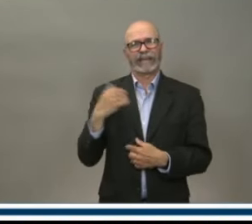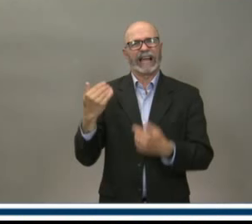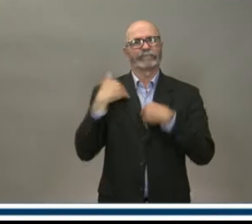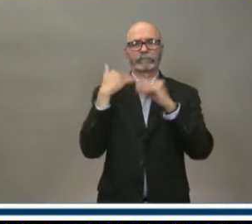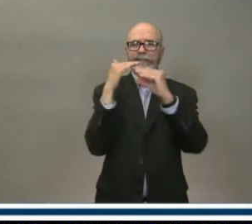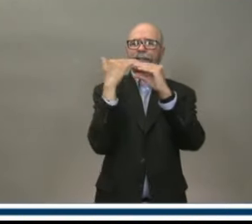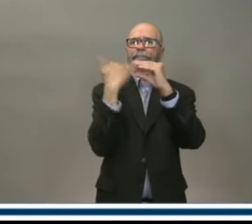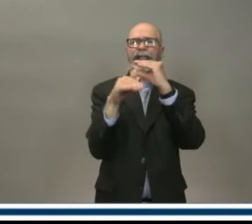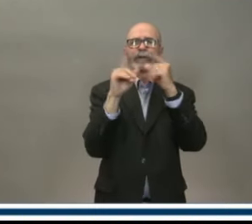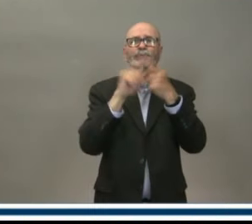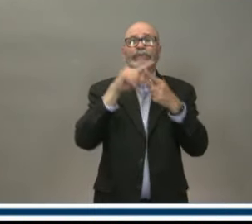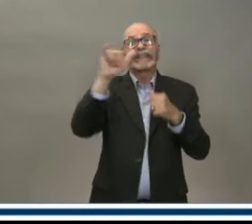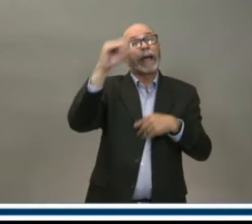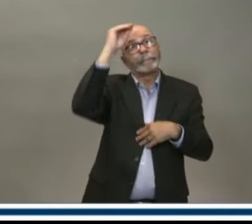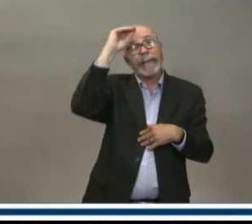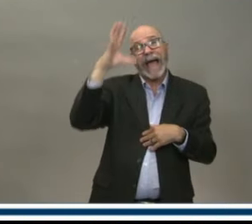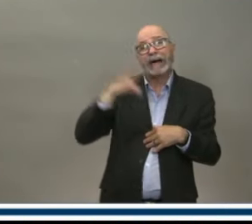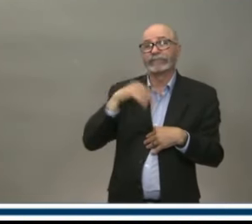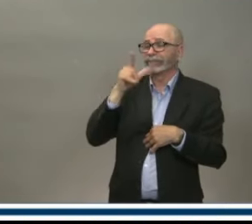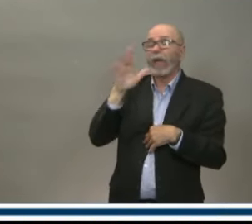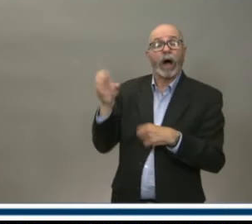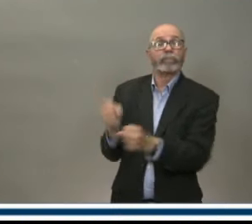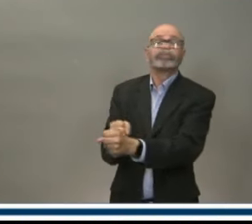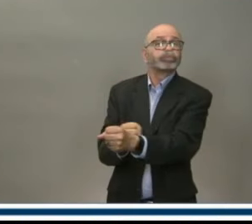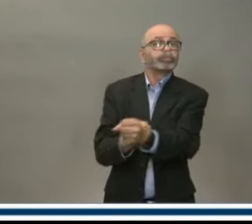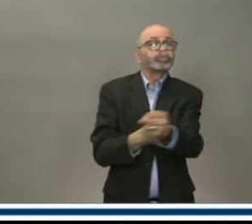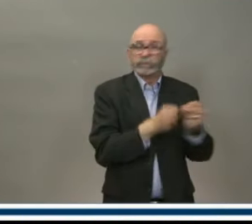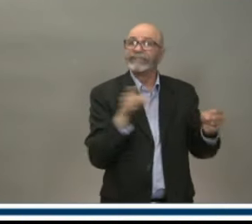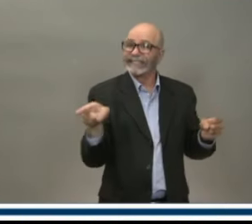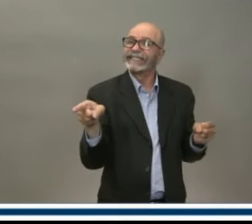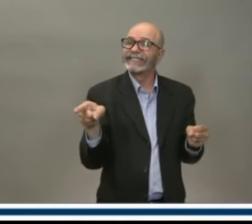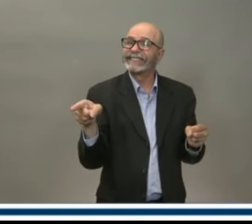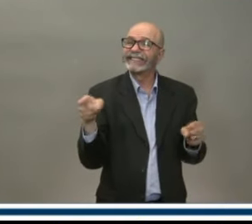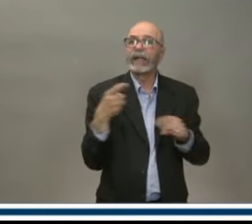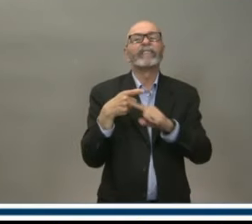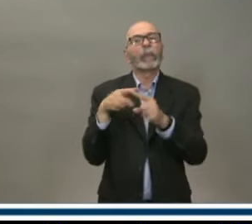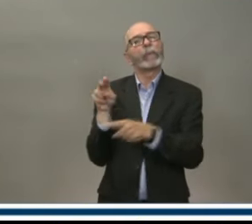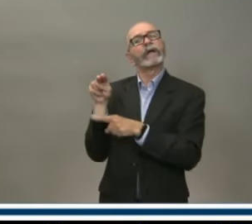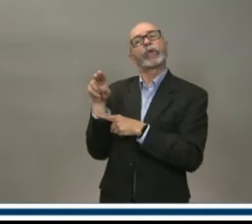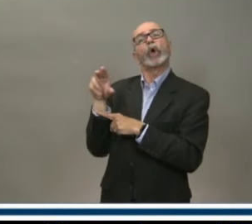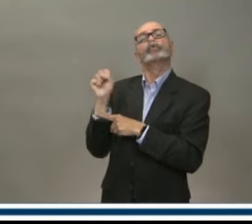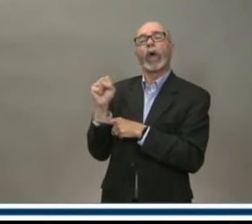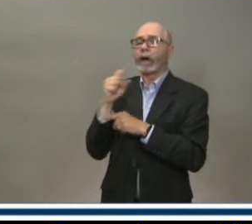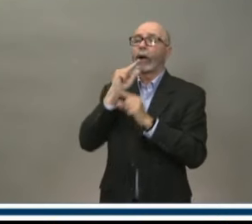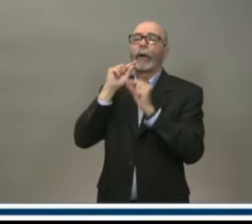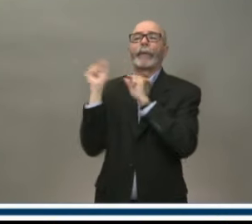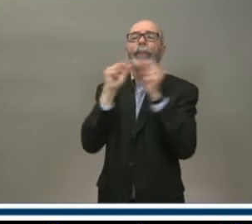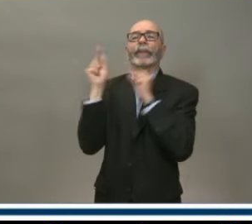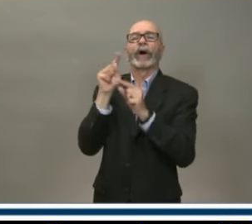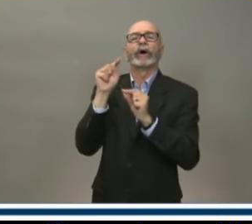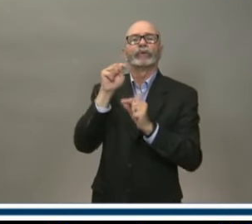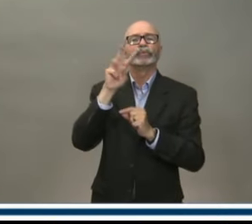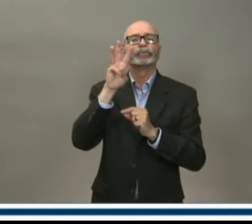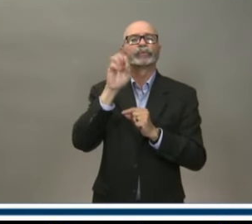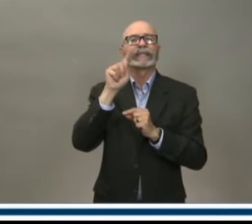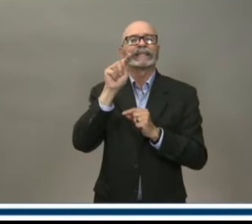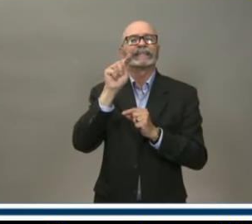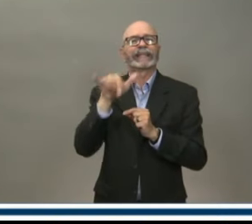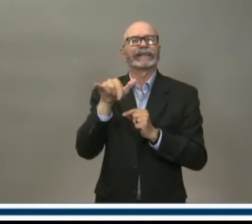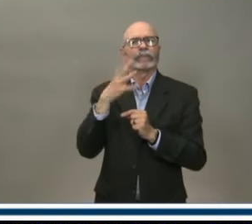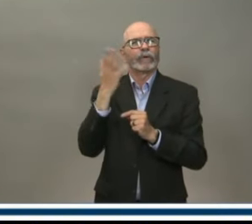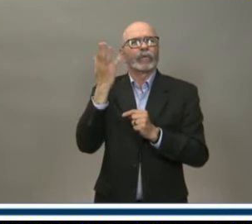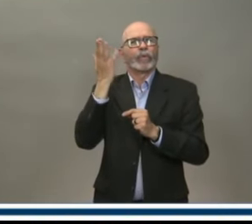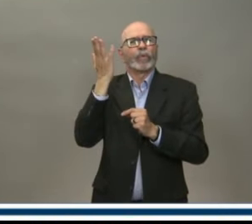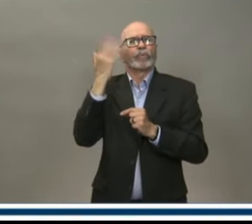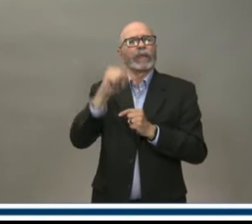shooter based on the Nova Scotia RCMP's Twitter feed. Why was the province waiting for official word from the Mounties before issuing an